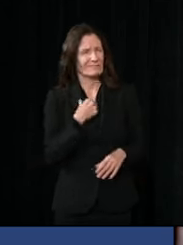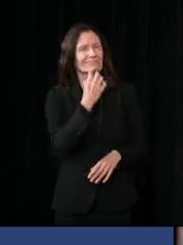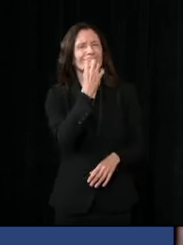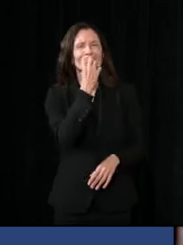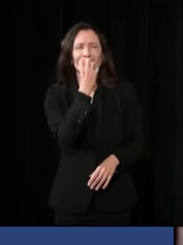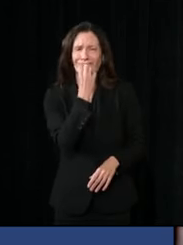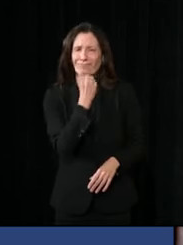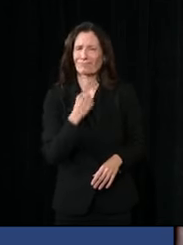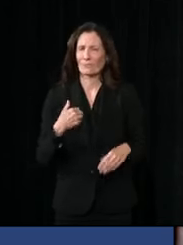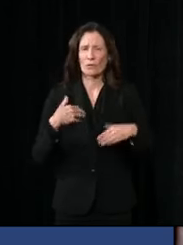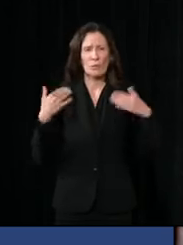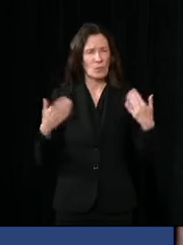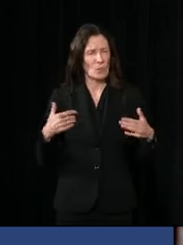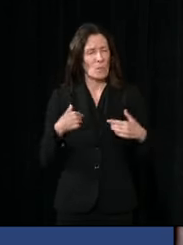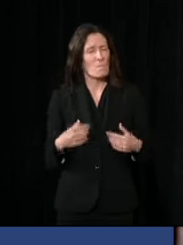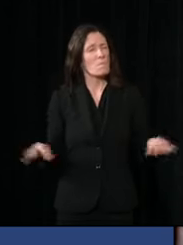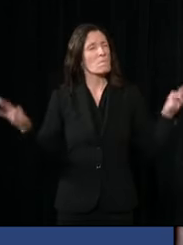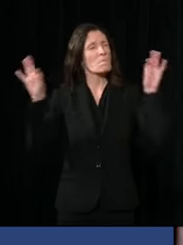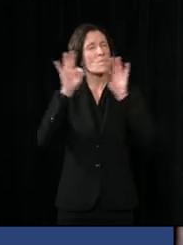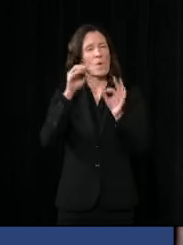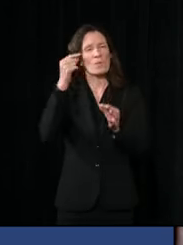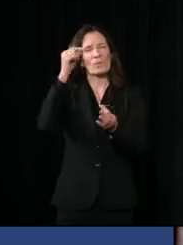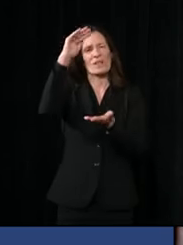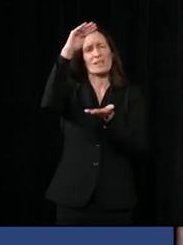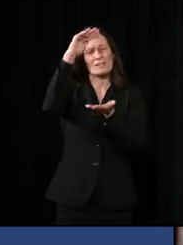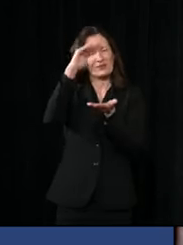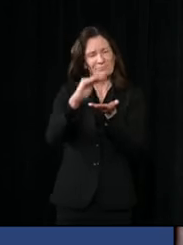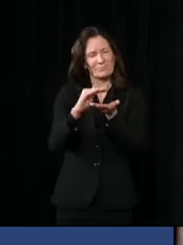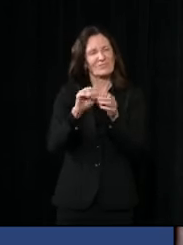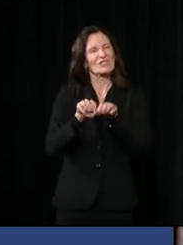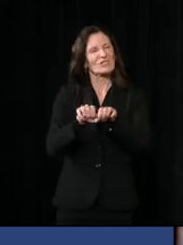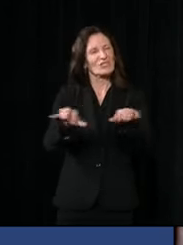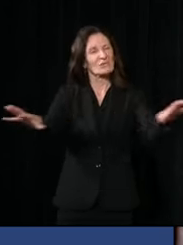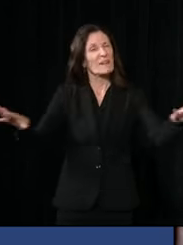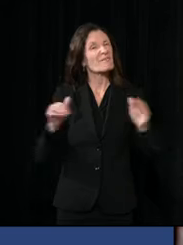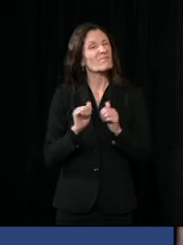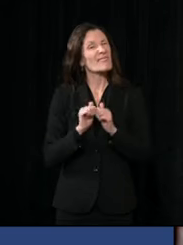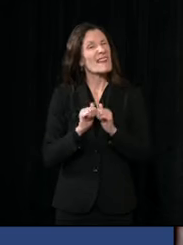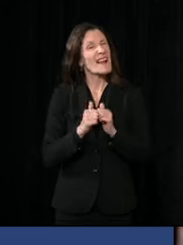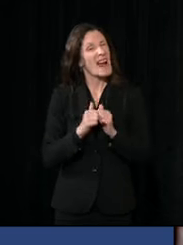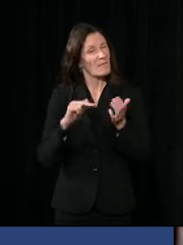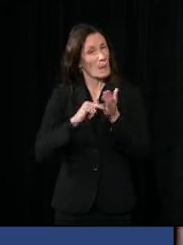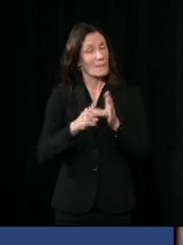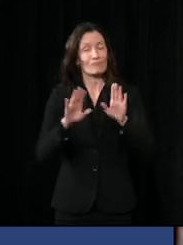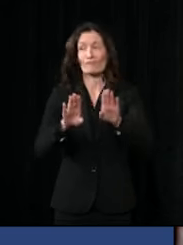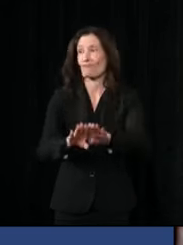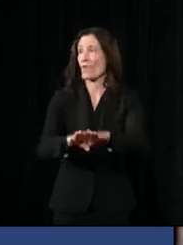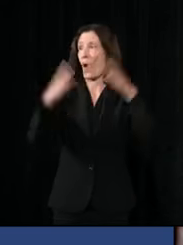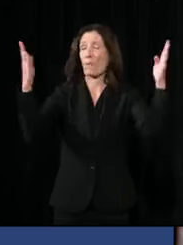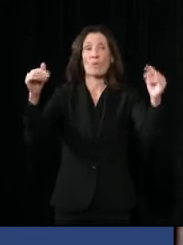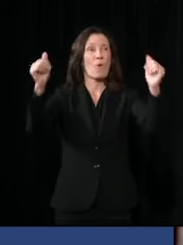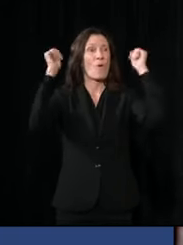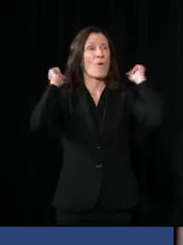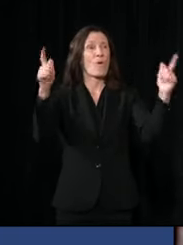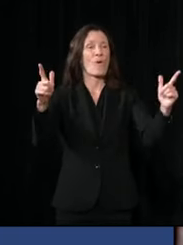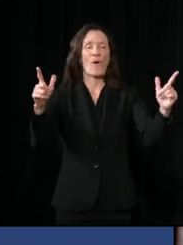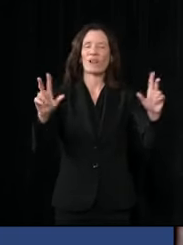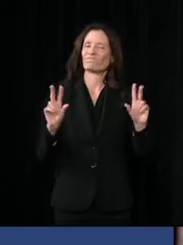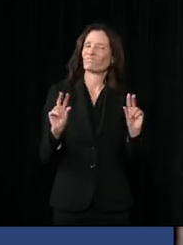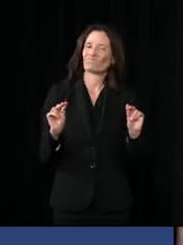Unfortunately, we cannot flip a switch and reopen the Commonwealth. There isn't going to be one big day. We need to make